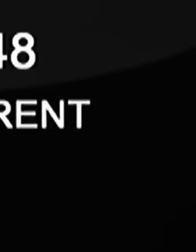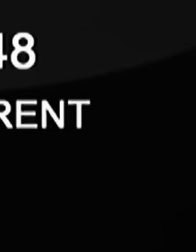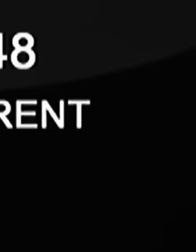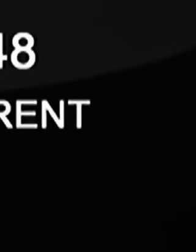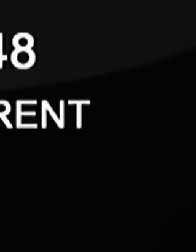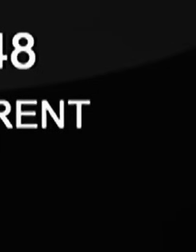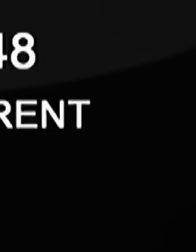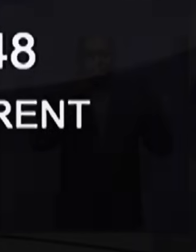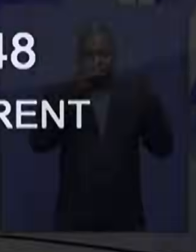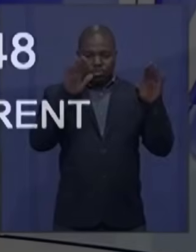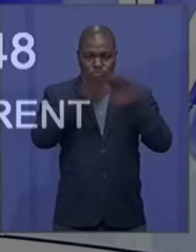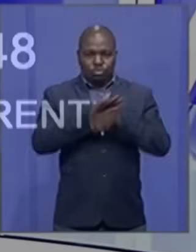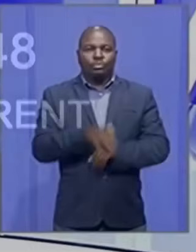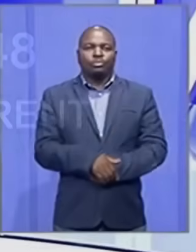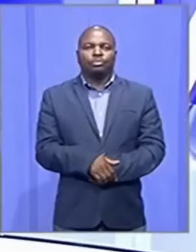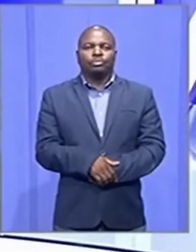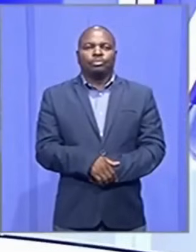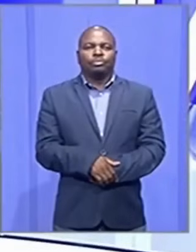le Israel.